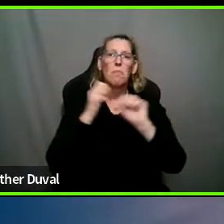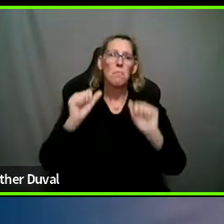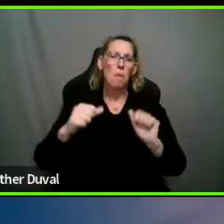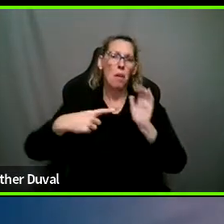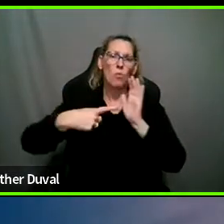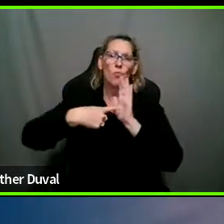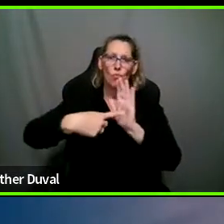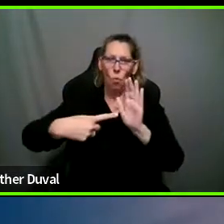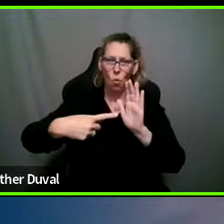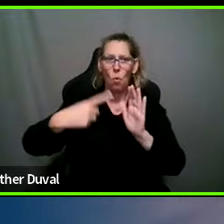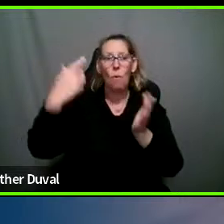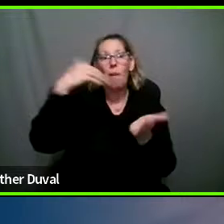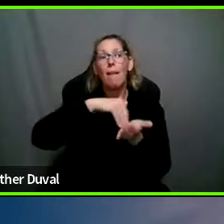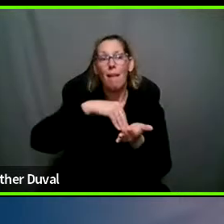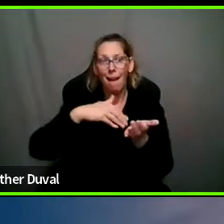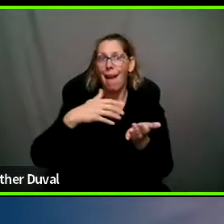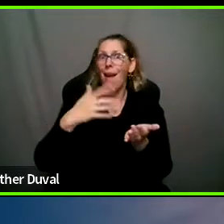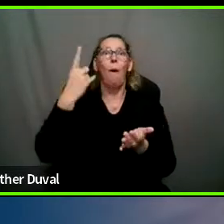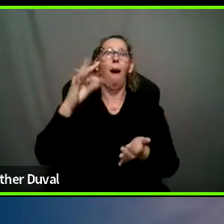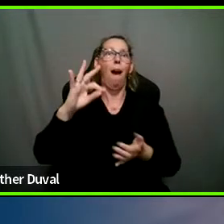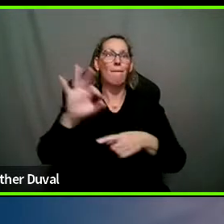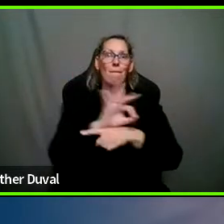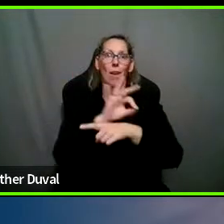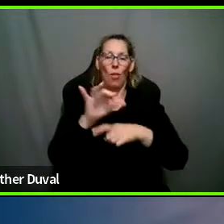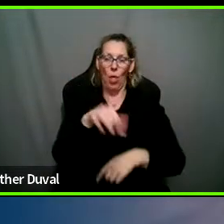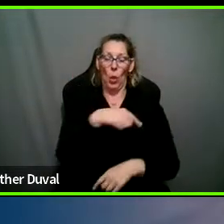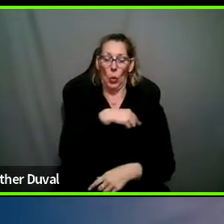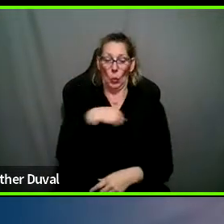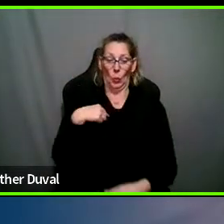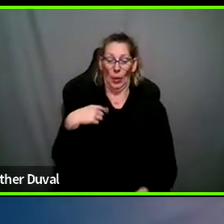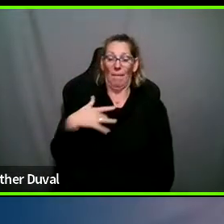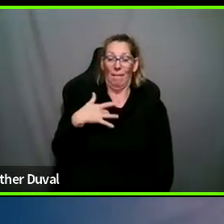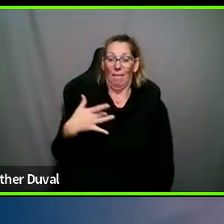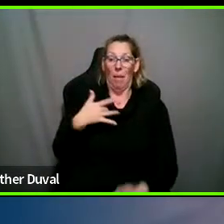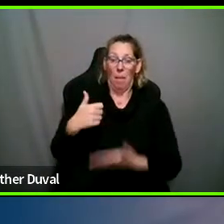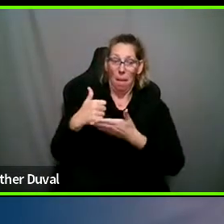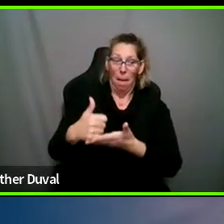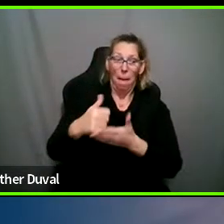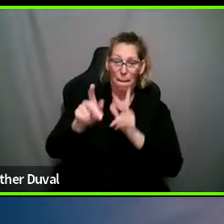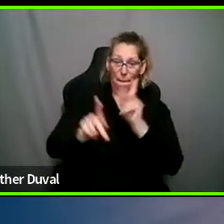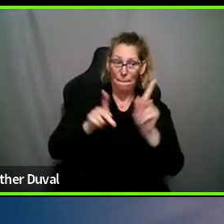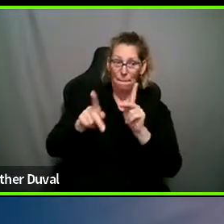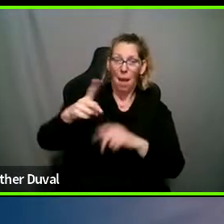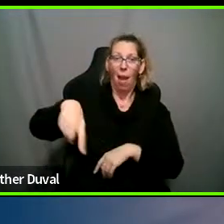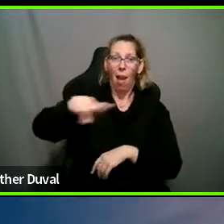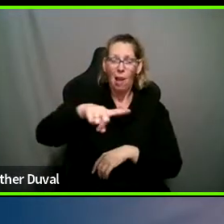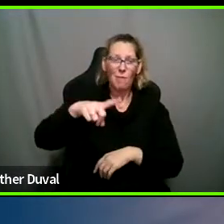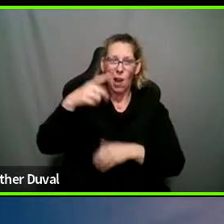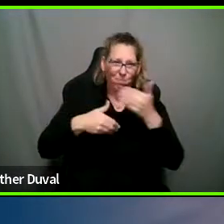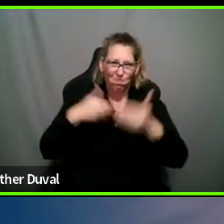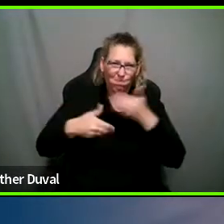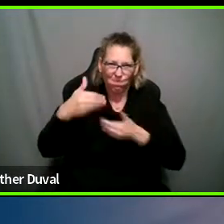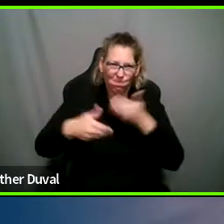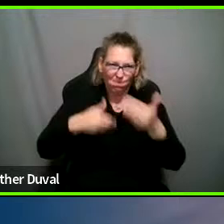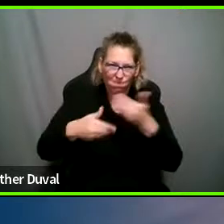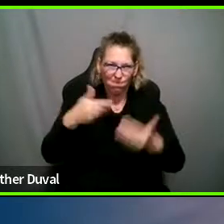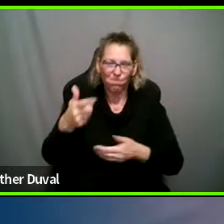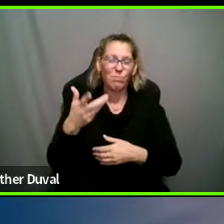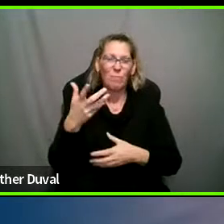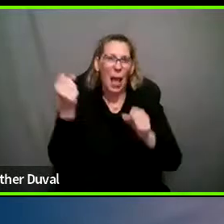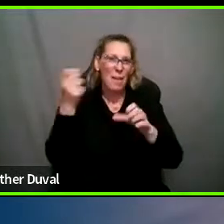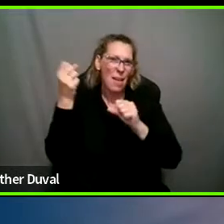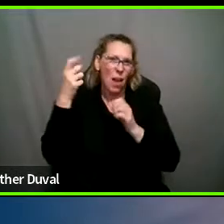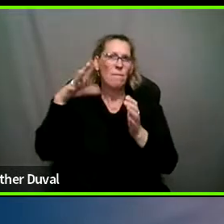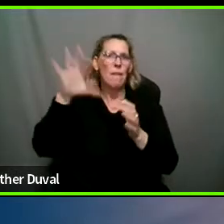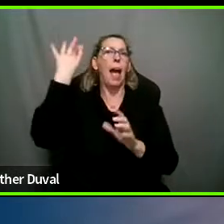demonstrate, again, one of the functions that we feel will help people cut through all of the pages there and get